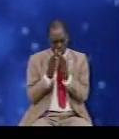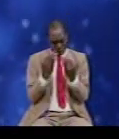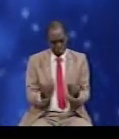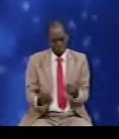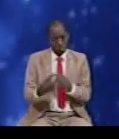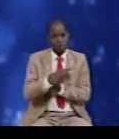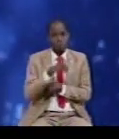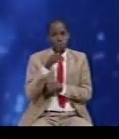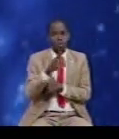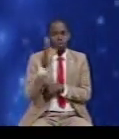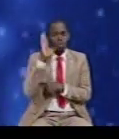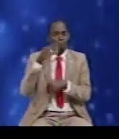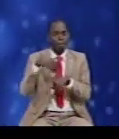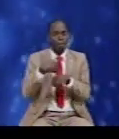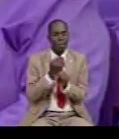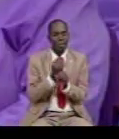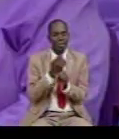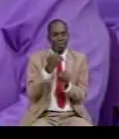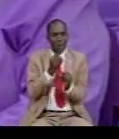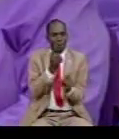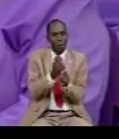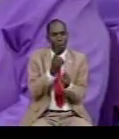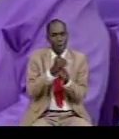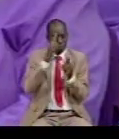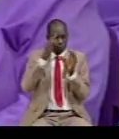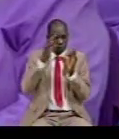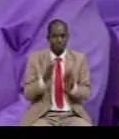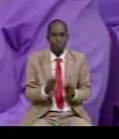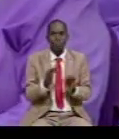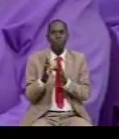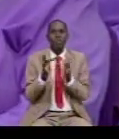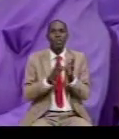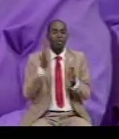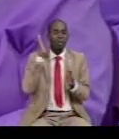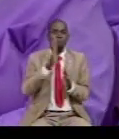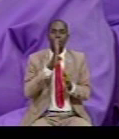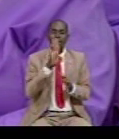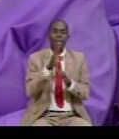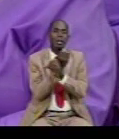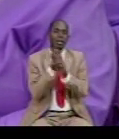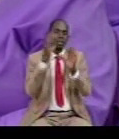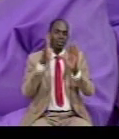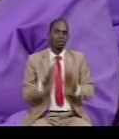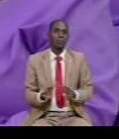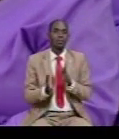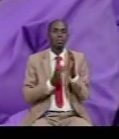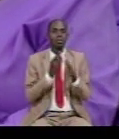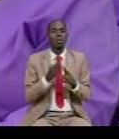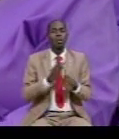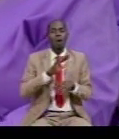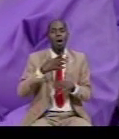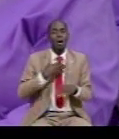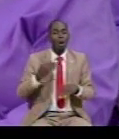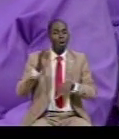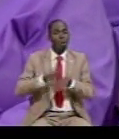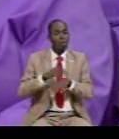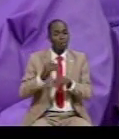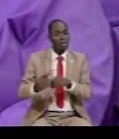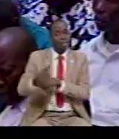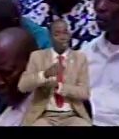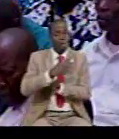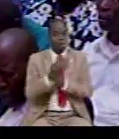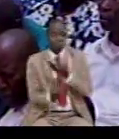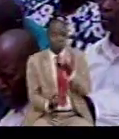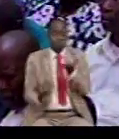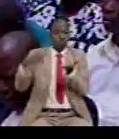will make the right choice. Jesus will be your Savior. And when the day of resurrection comes, you